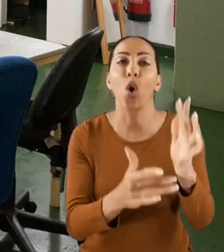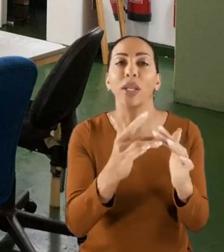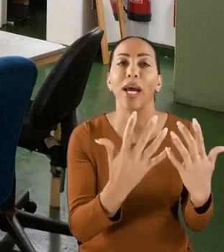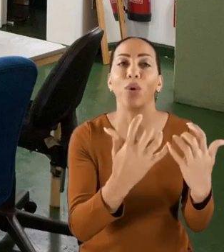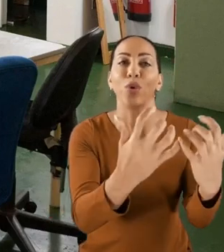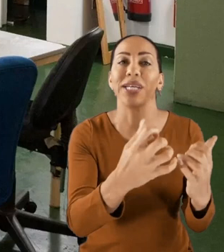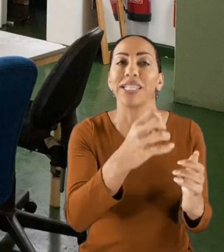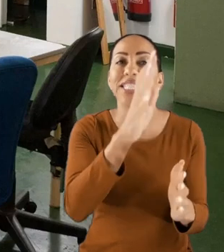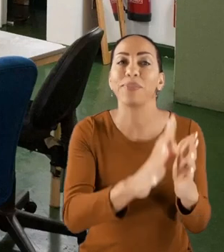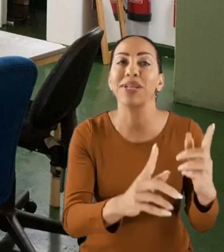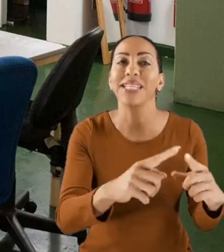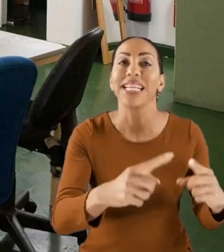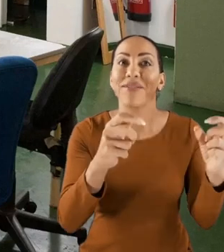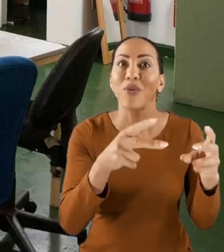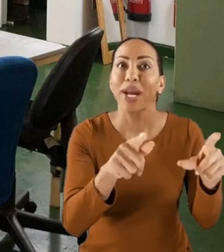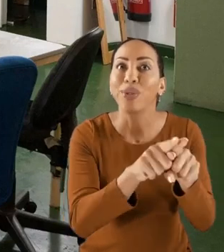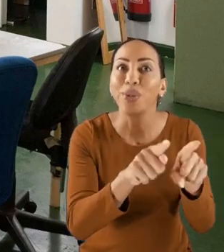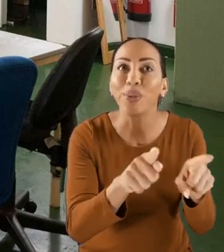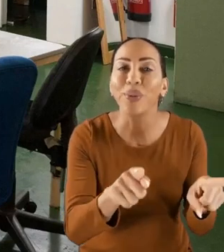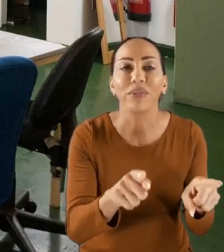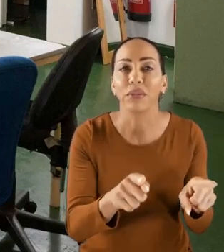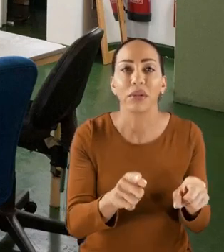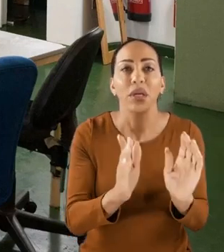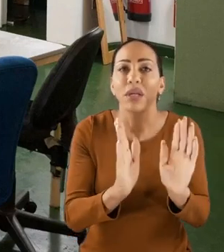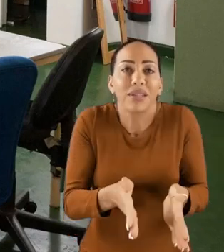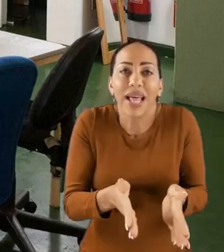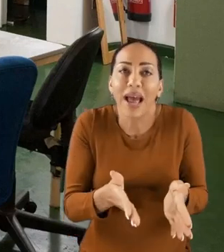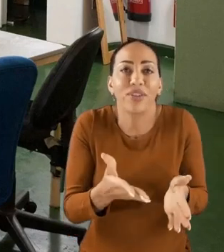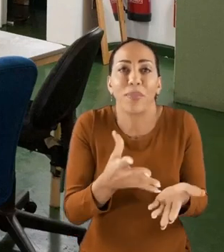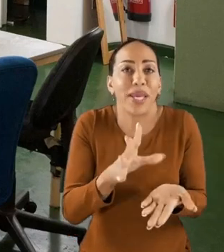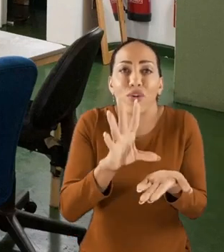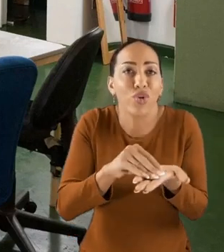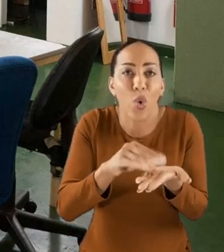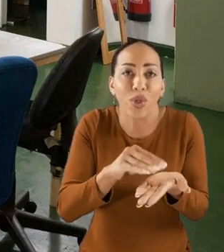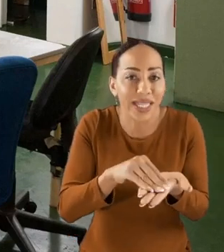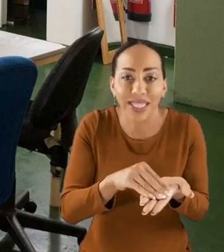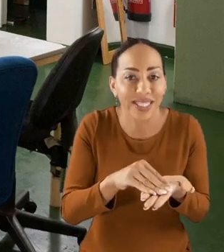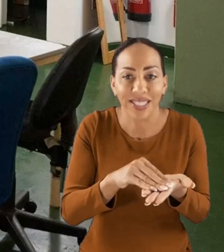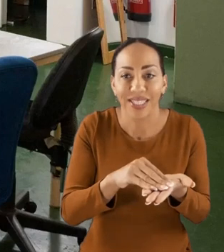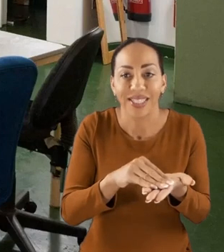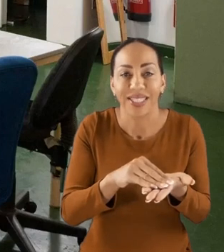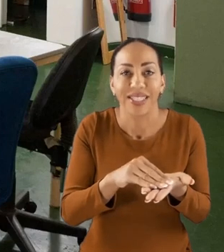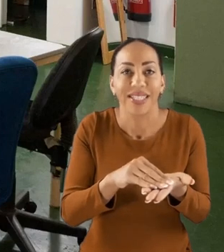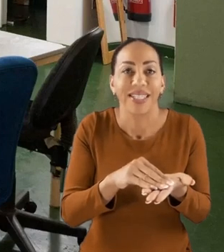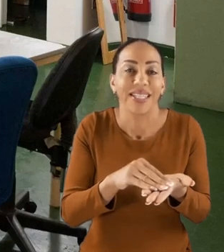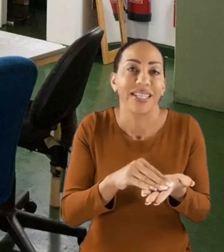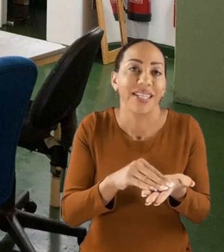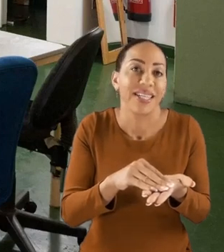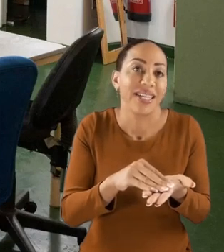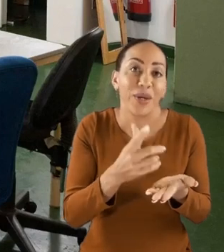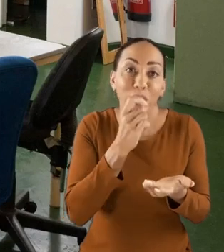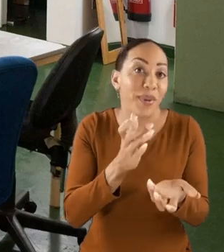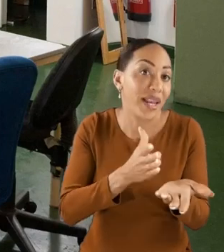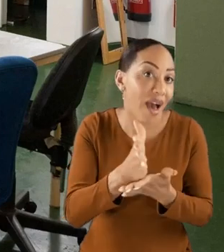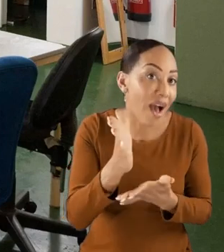How do they get it? That it doesn't necessarily have to be a recording, or it questionably it could be equally